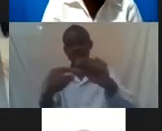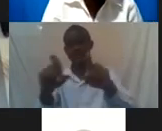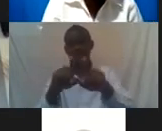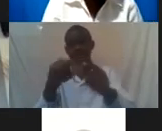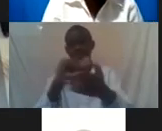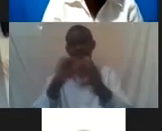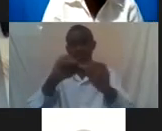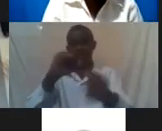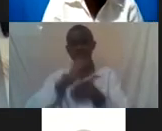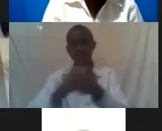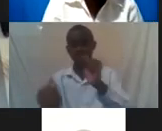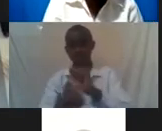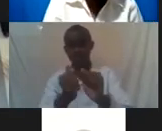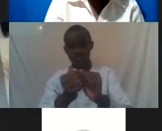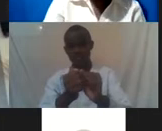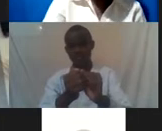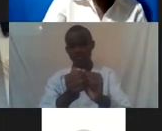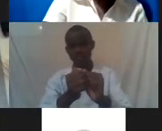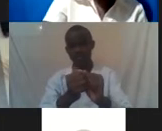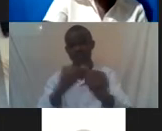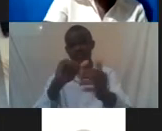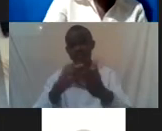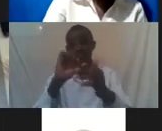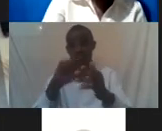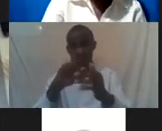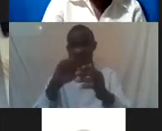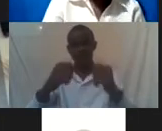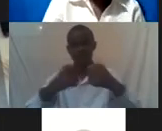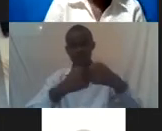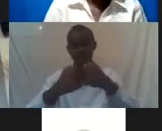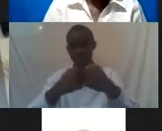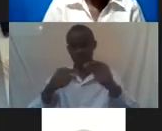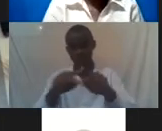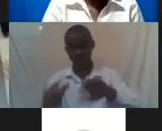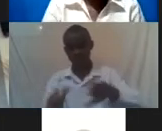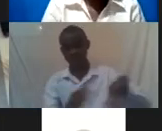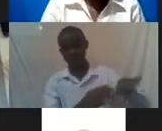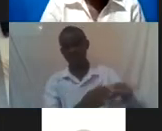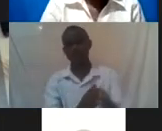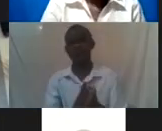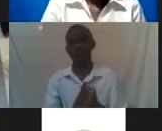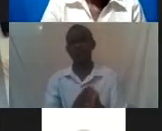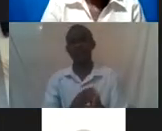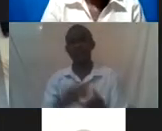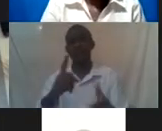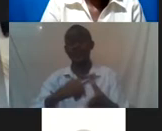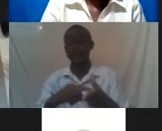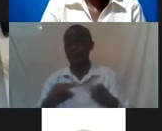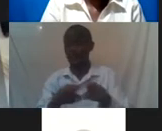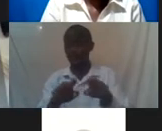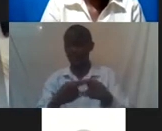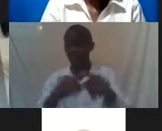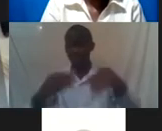we must challenge and see how they can be improved to avoid that. And then proposed new legislations